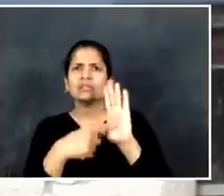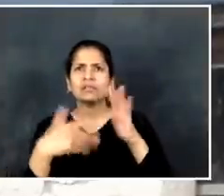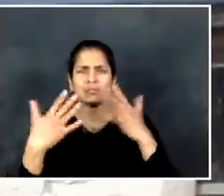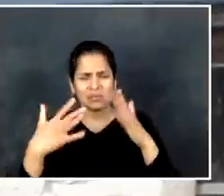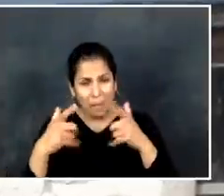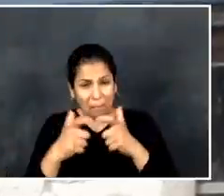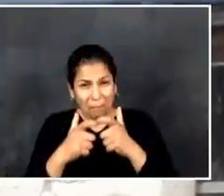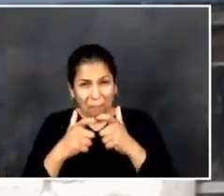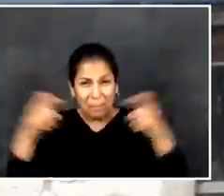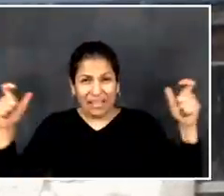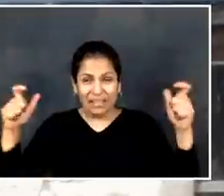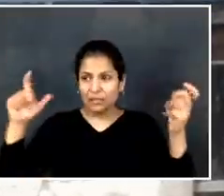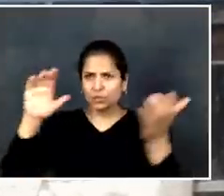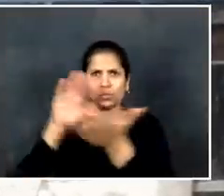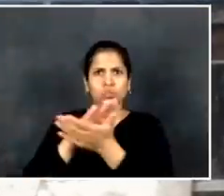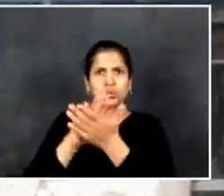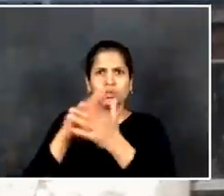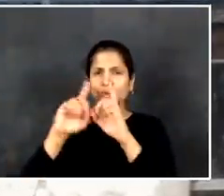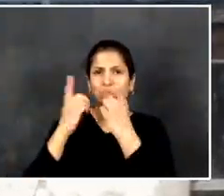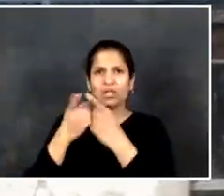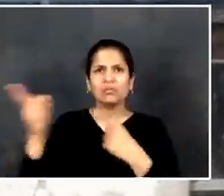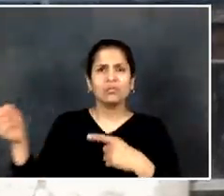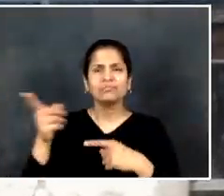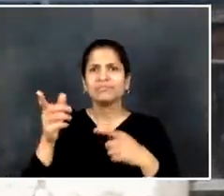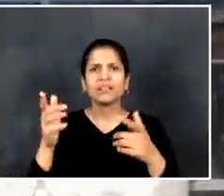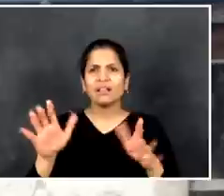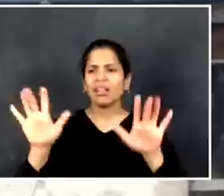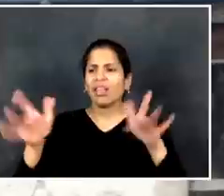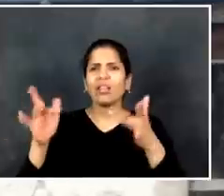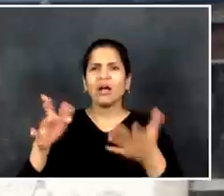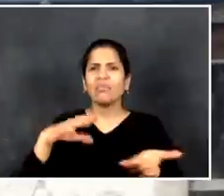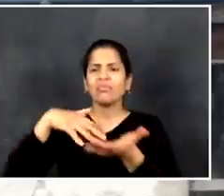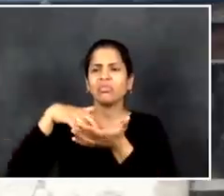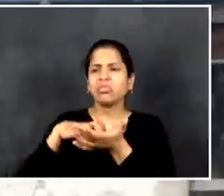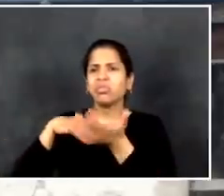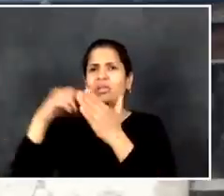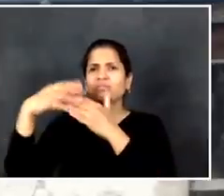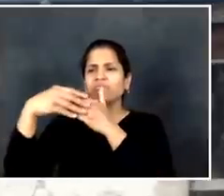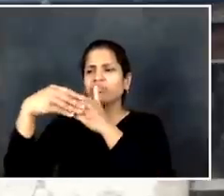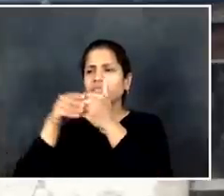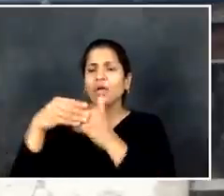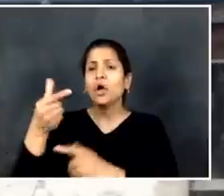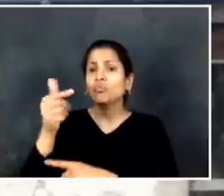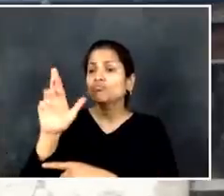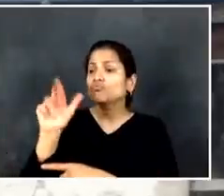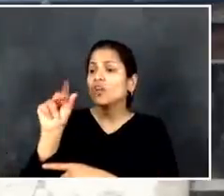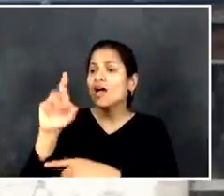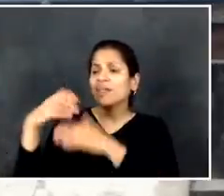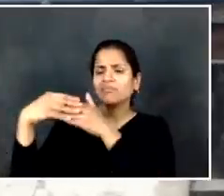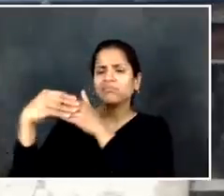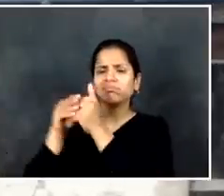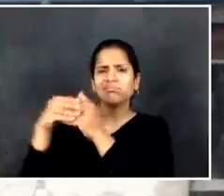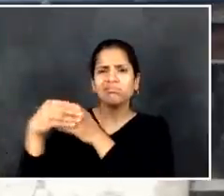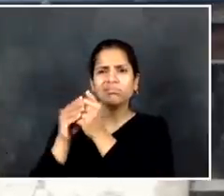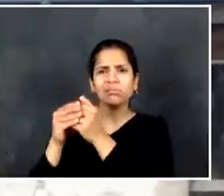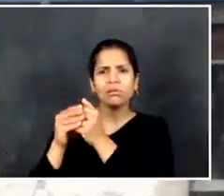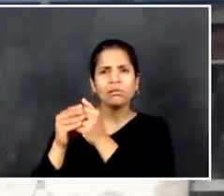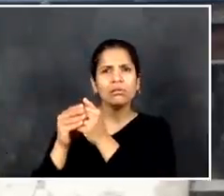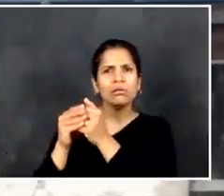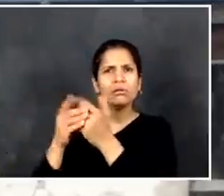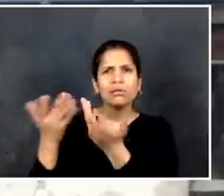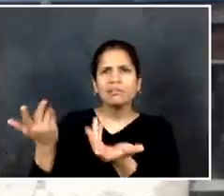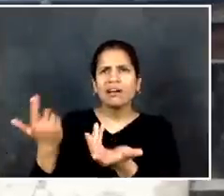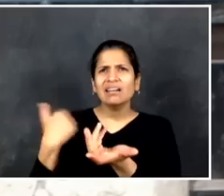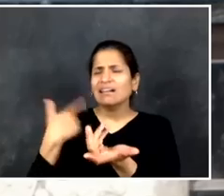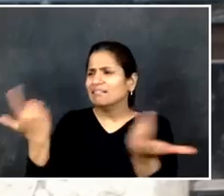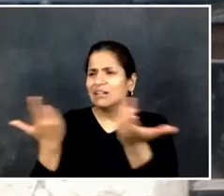are going to have kind of like differential access to online learning. And I'm wondering why that hasn't happened in New York City or